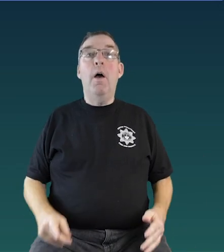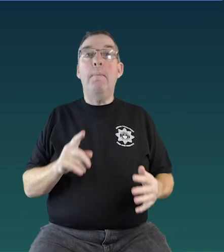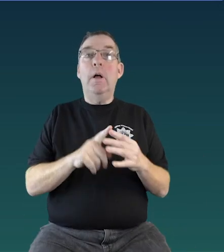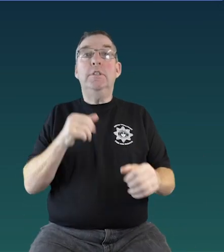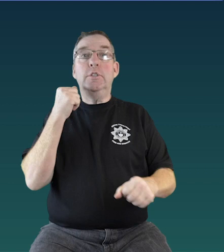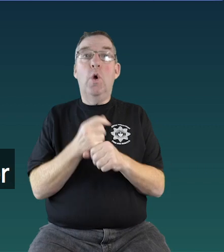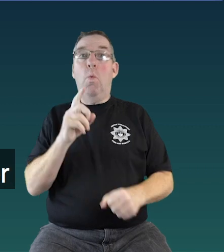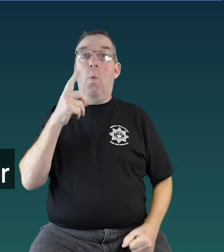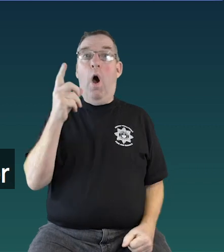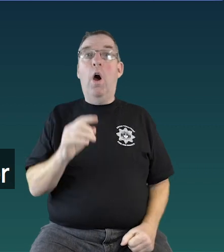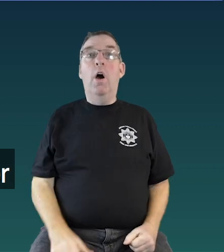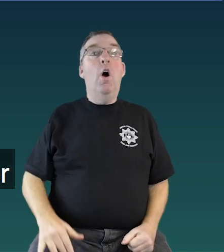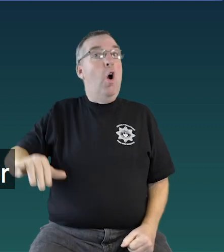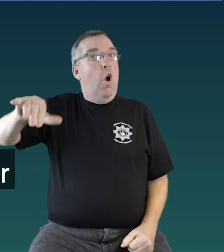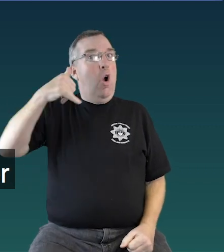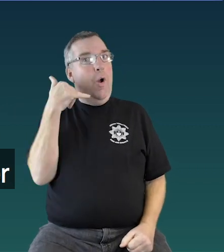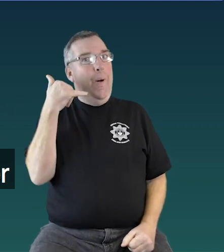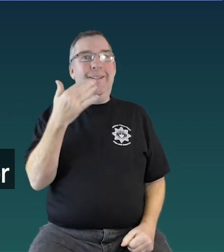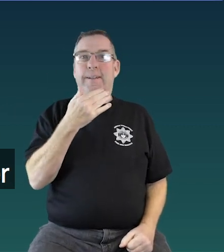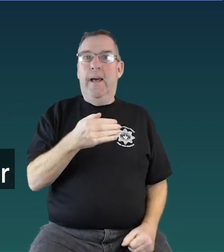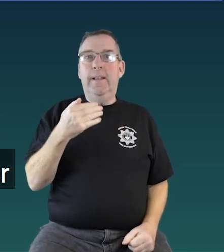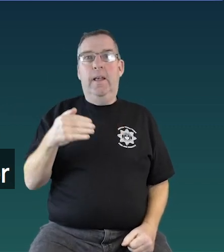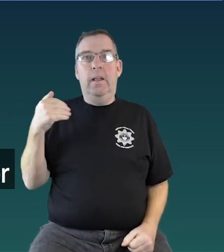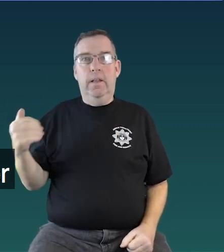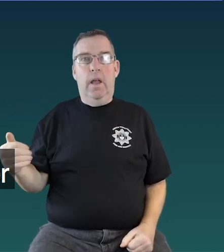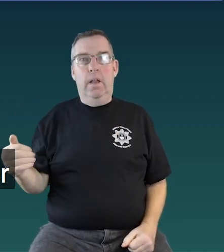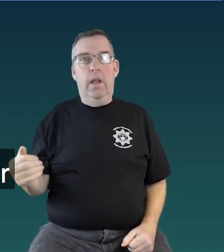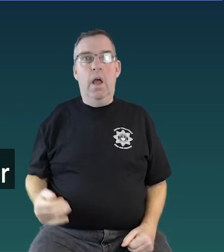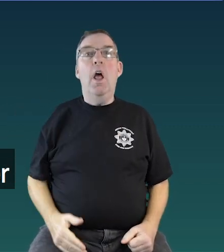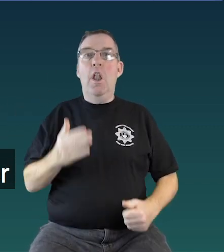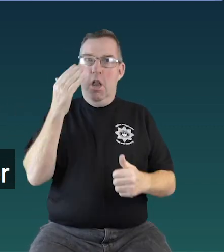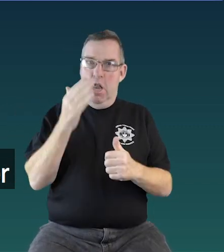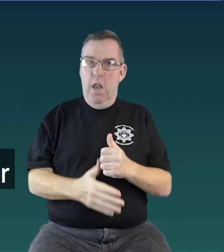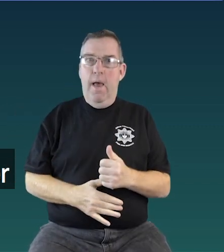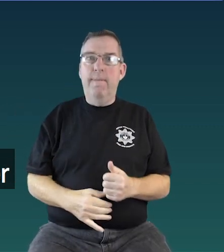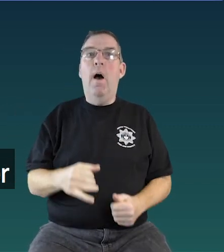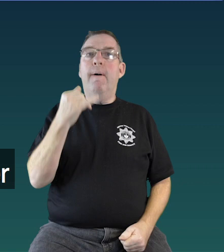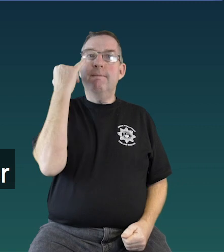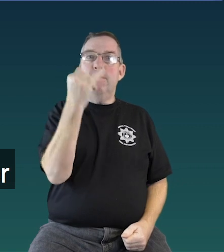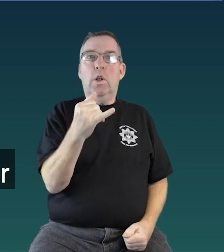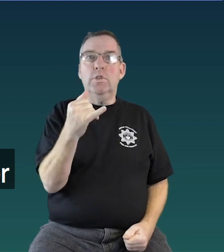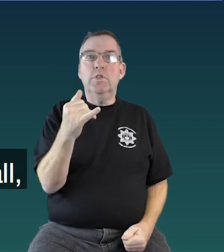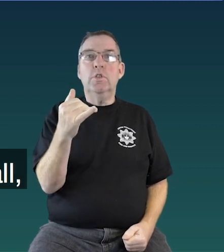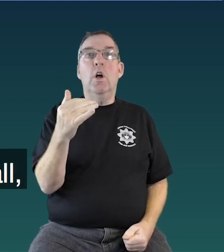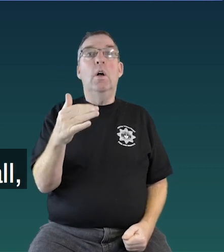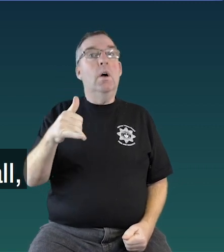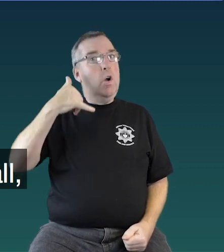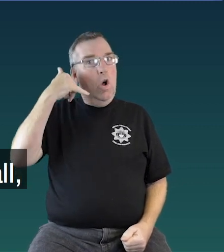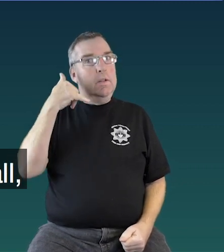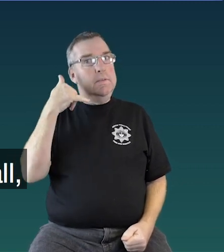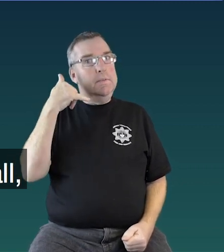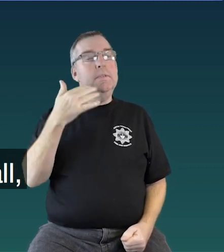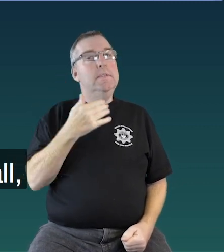don't we? It's 999. You should only call the number if it's a real emergency. If it's not a